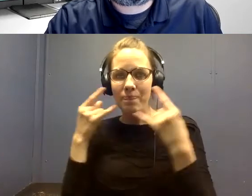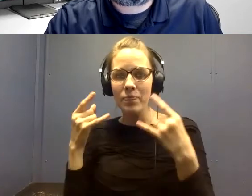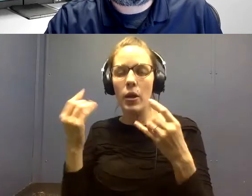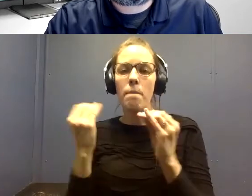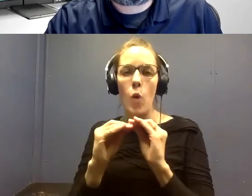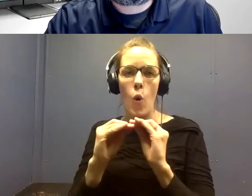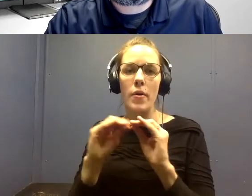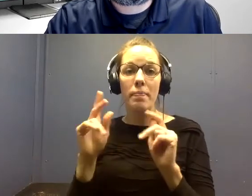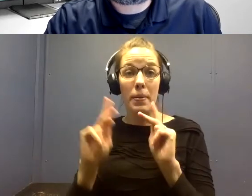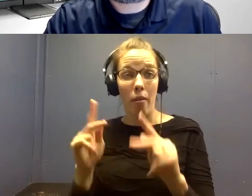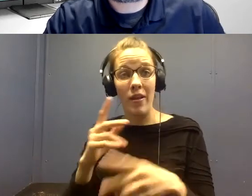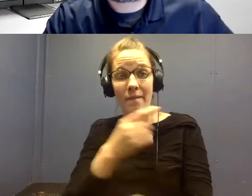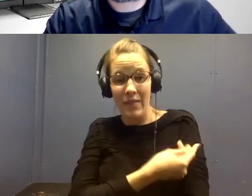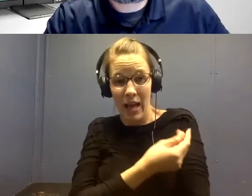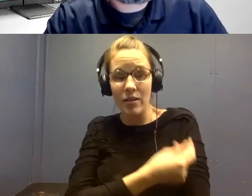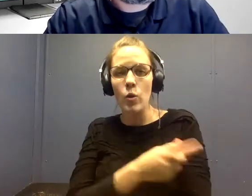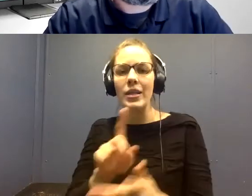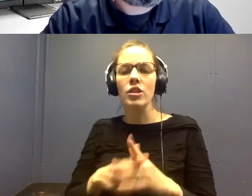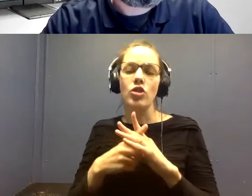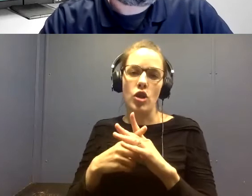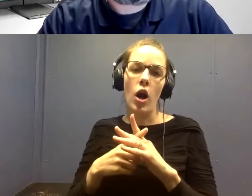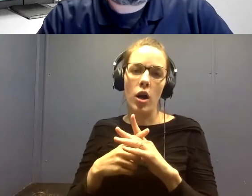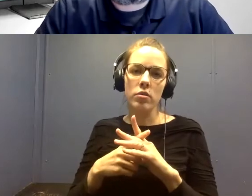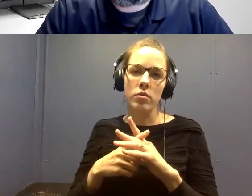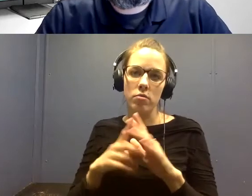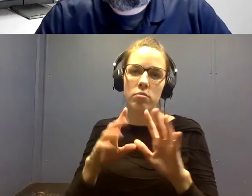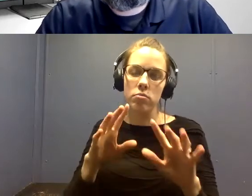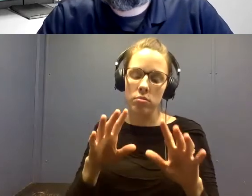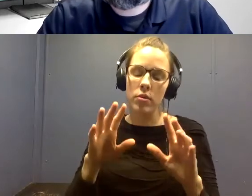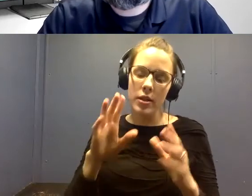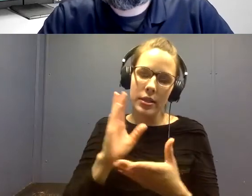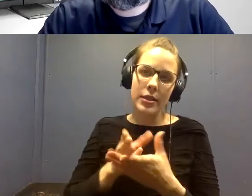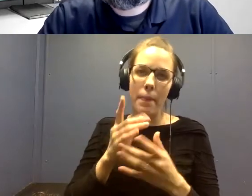we can get vaccinated, the sooner we can start peeling back some of the measures we've taken.